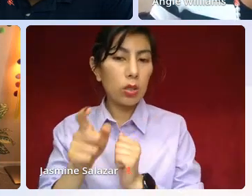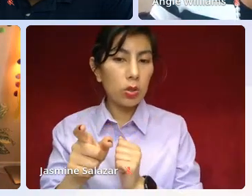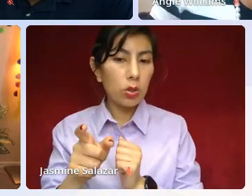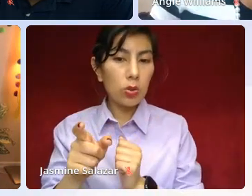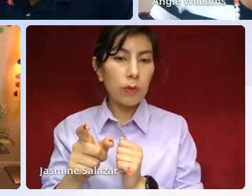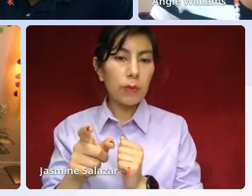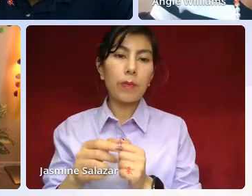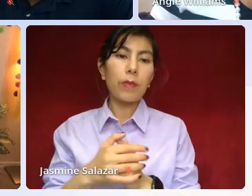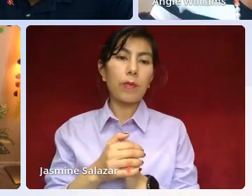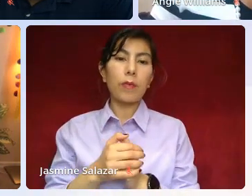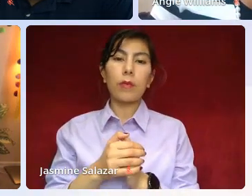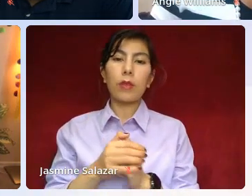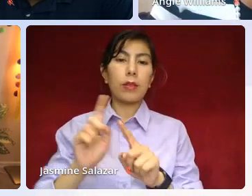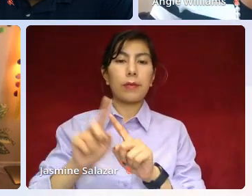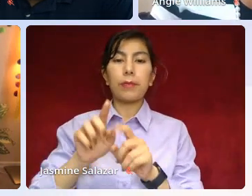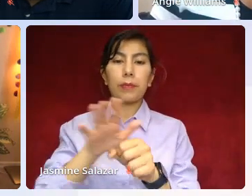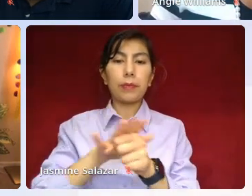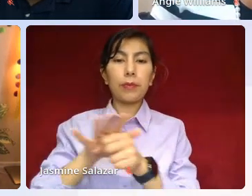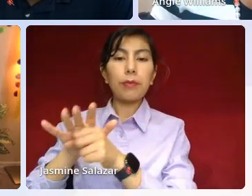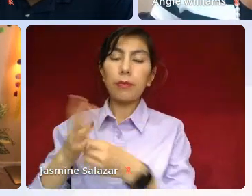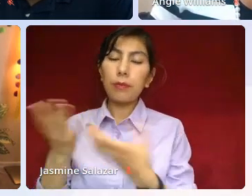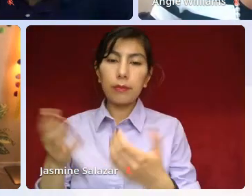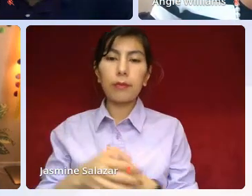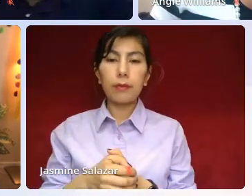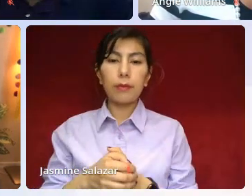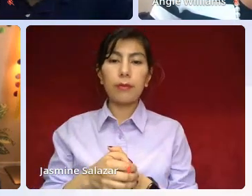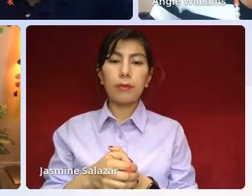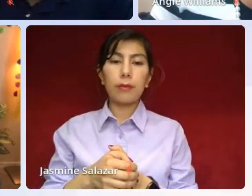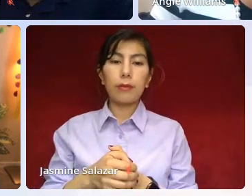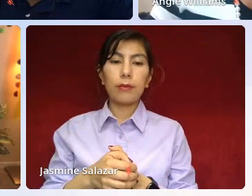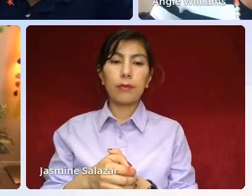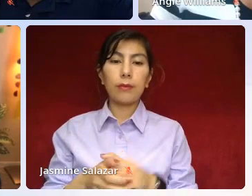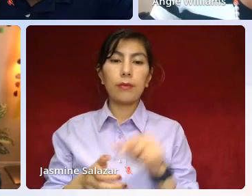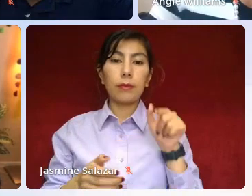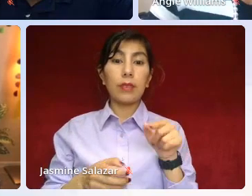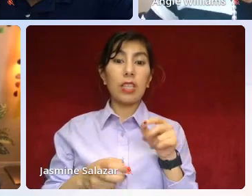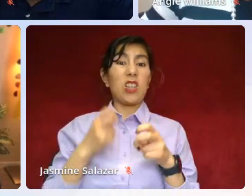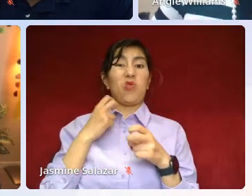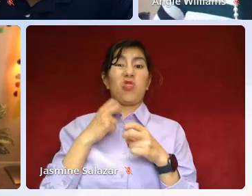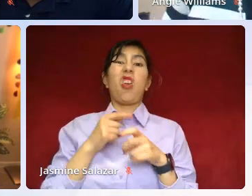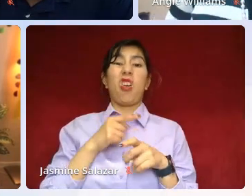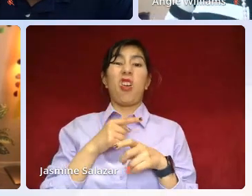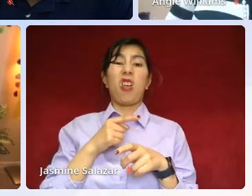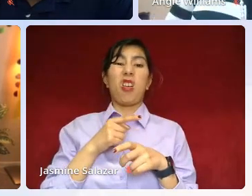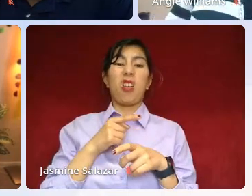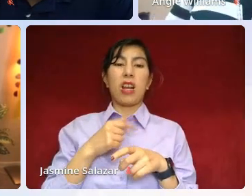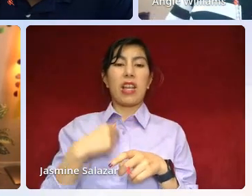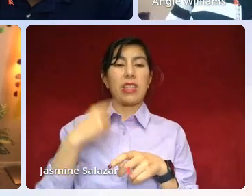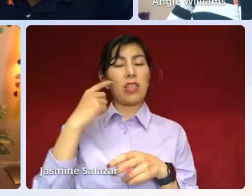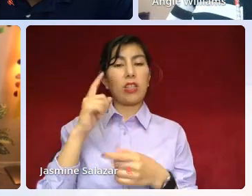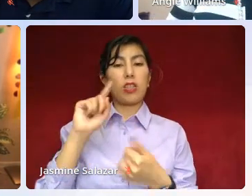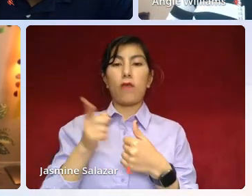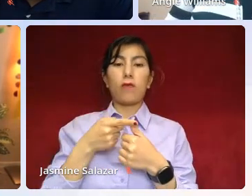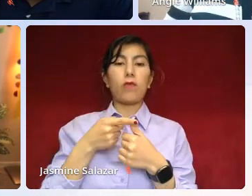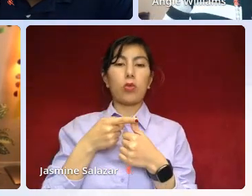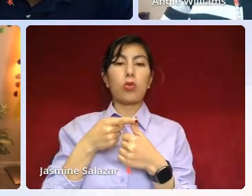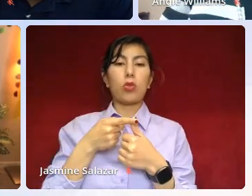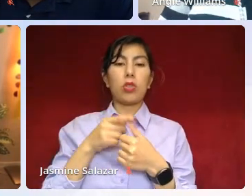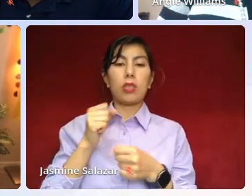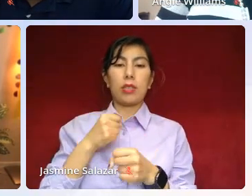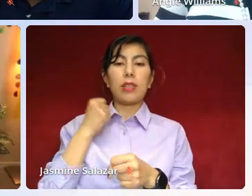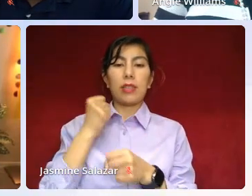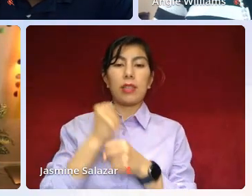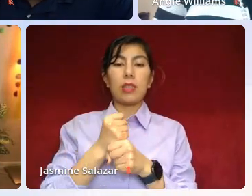or Minnesota or Albany? It was hard. I think the first year